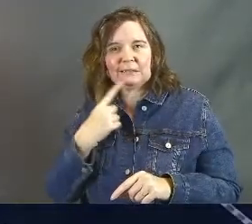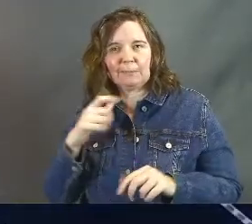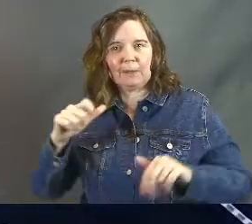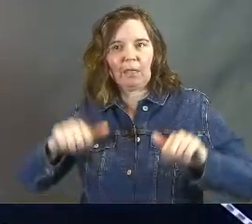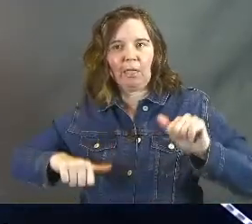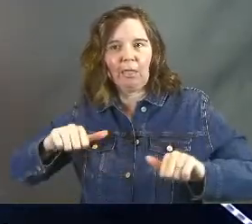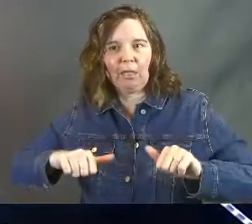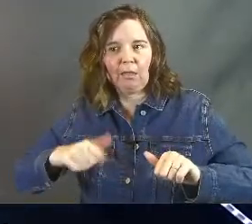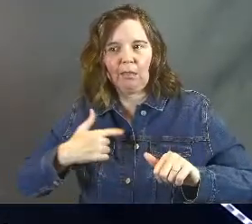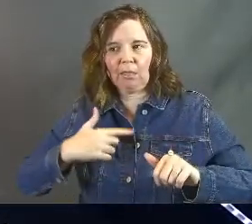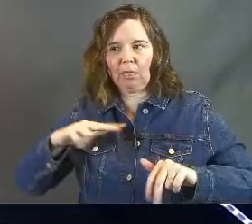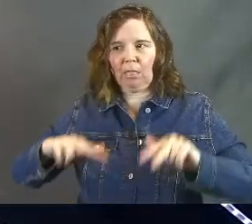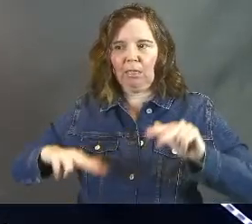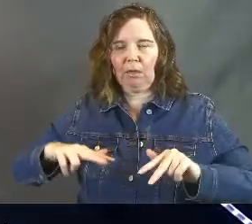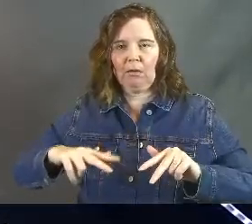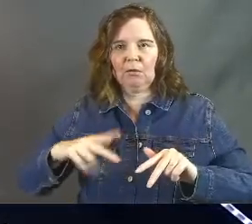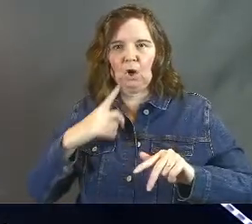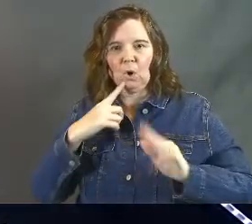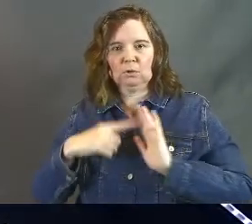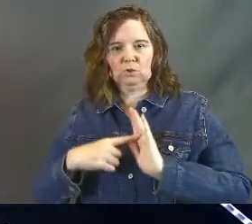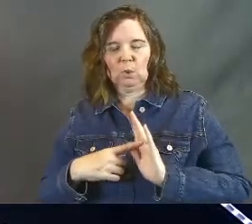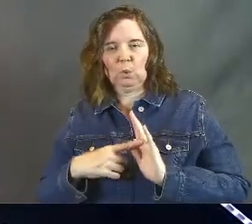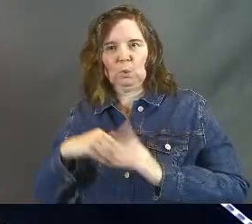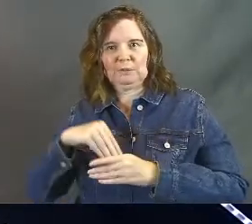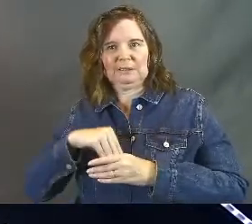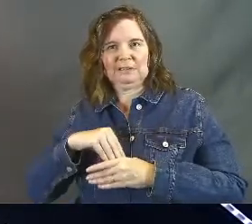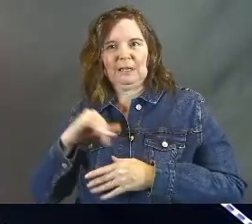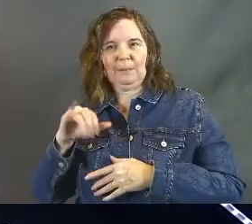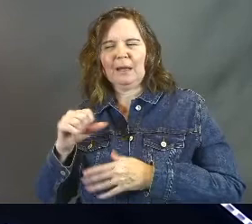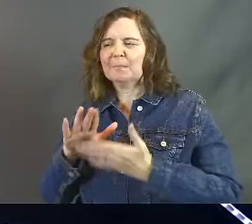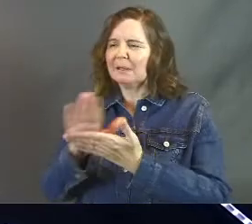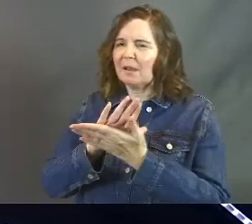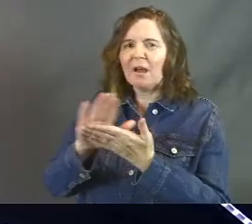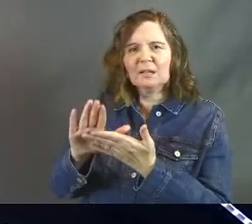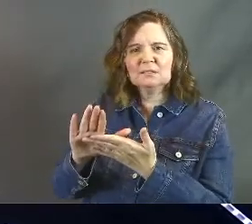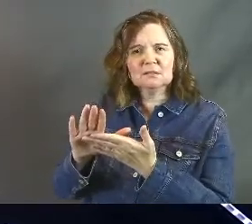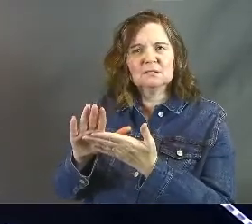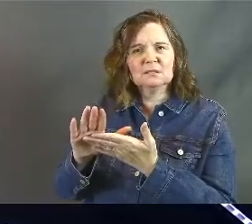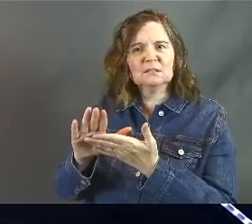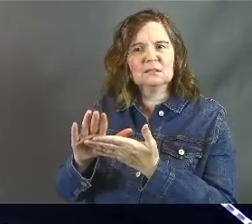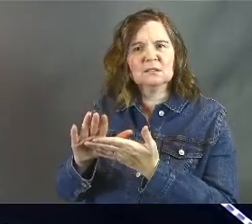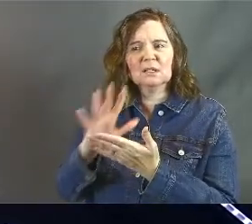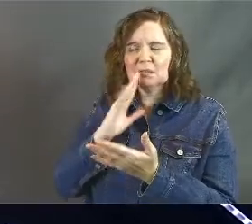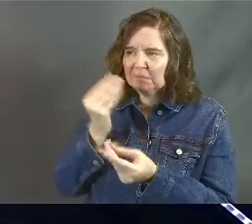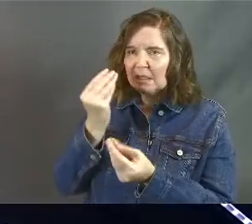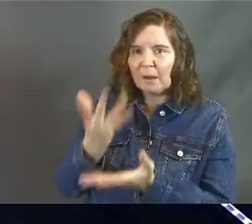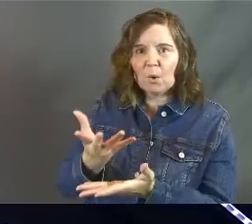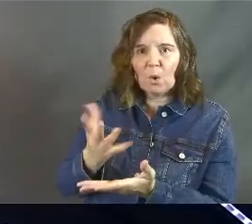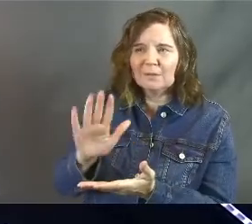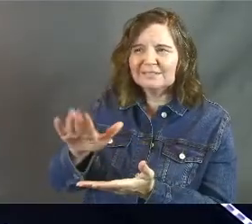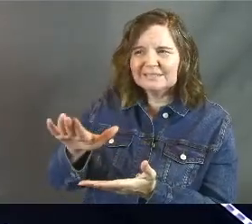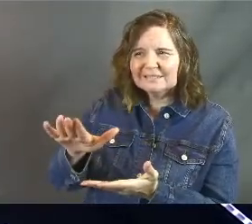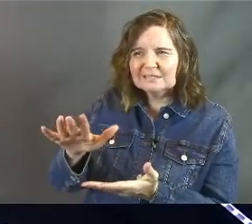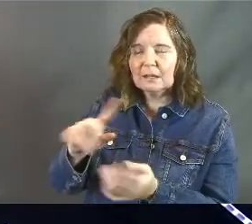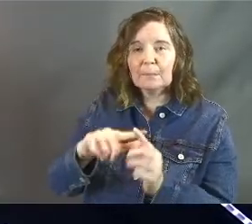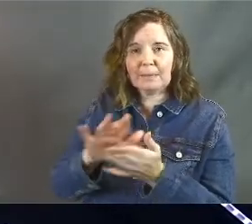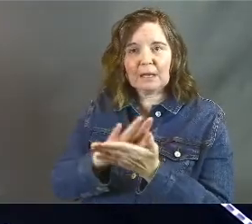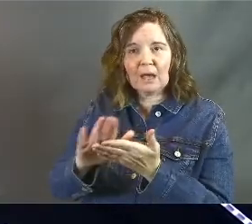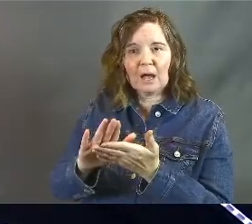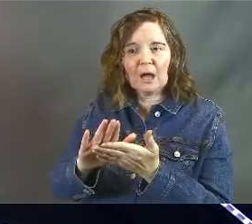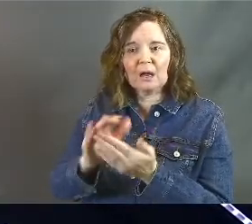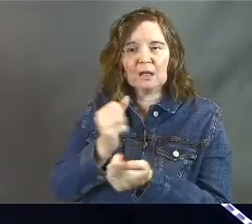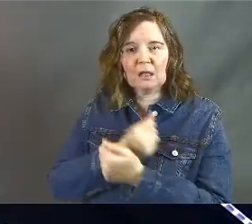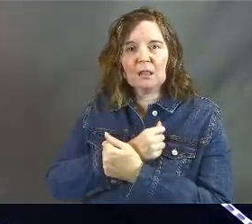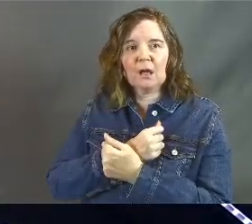something clumsy, they say something that reveals a secret bias, be kind. Speak up. But be kind